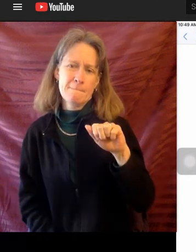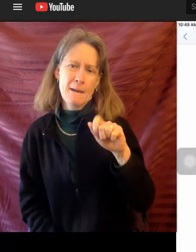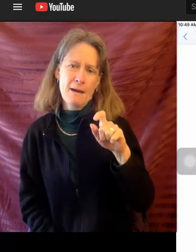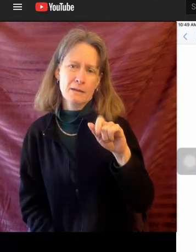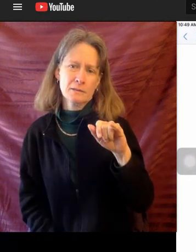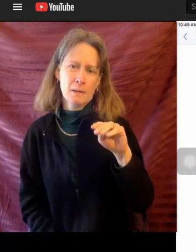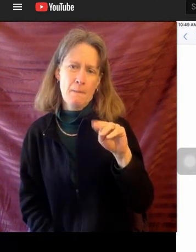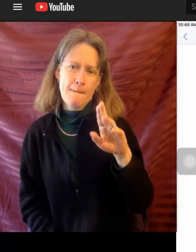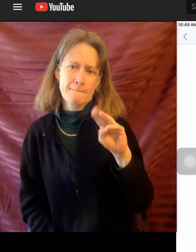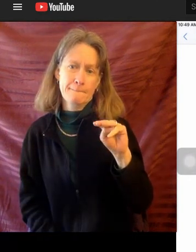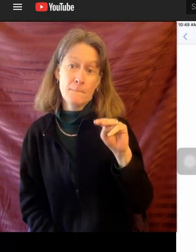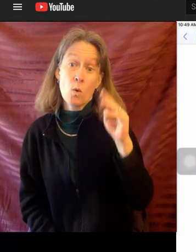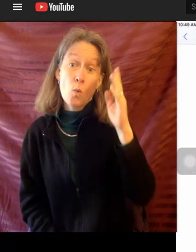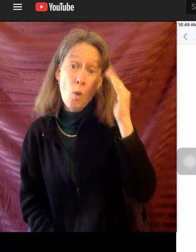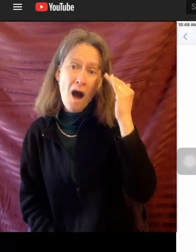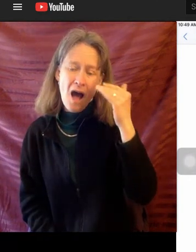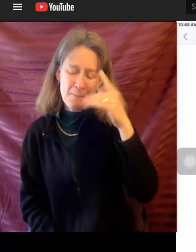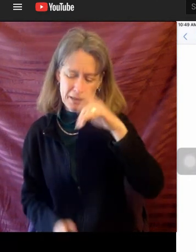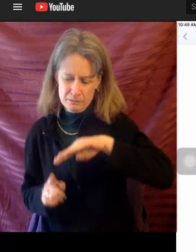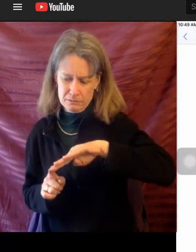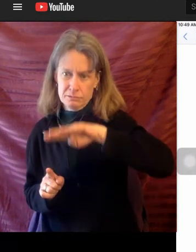because it has a high point.